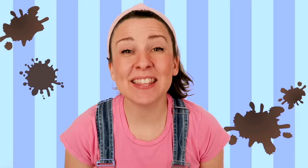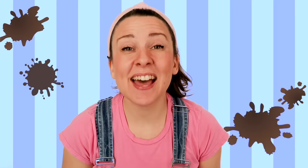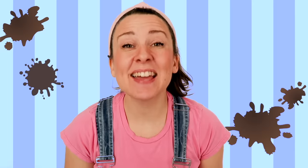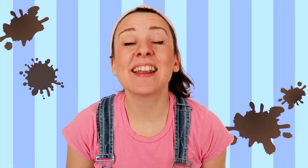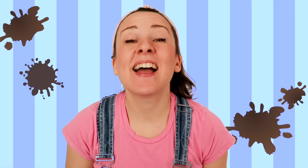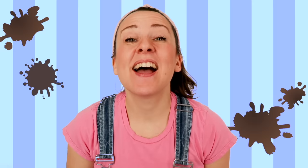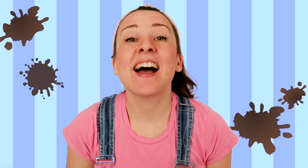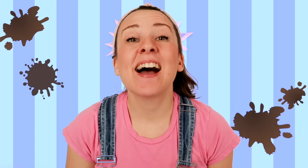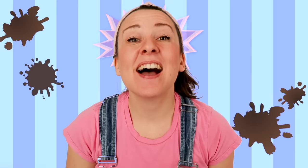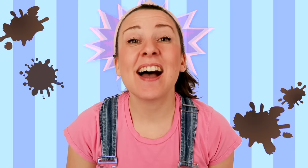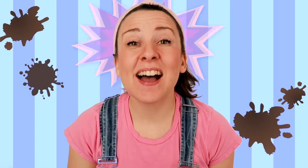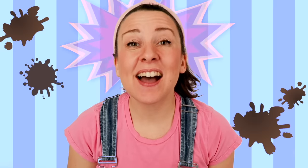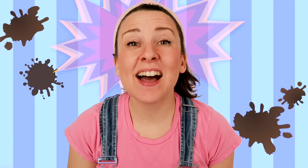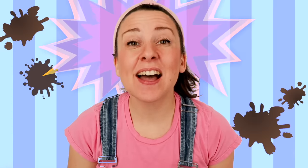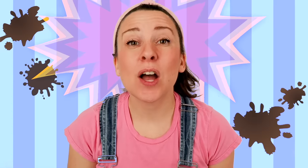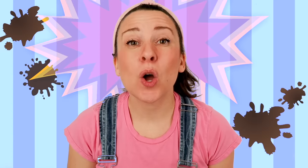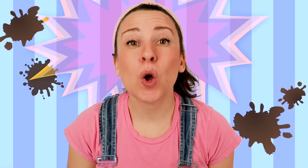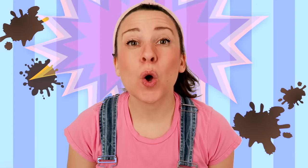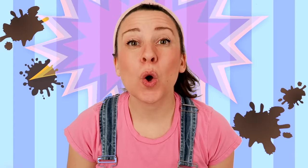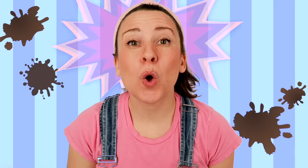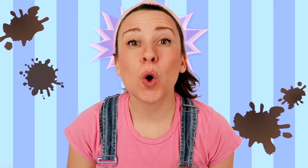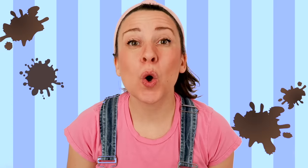Can you say that?